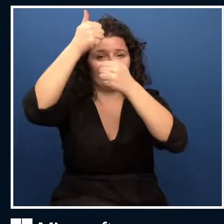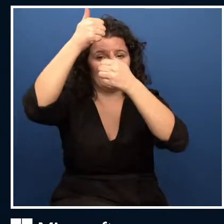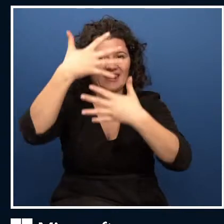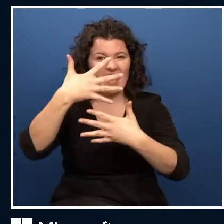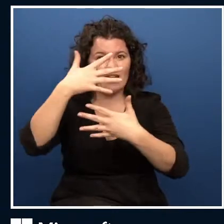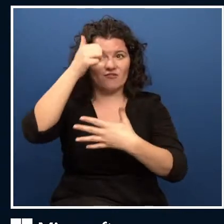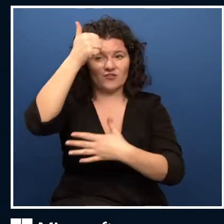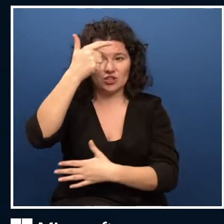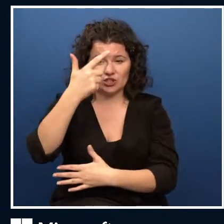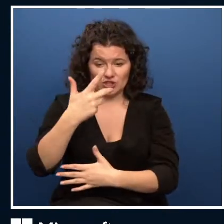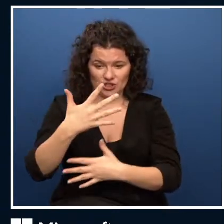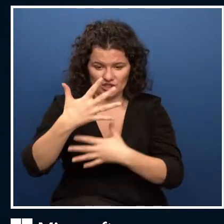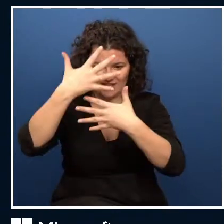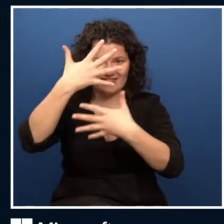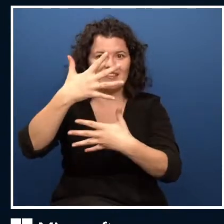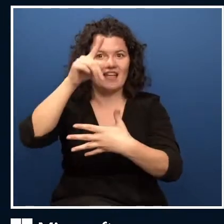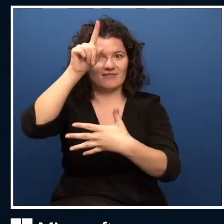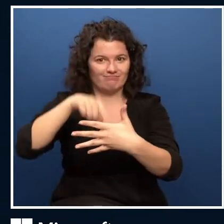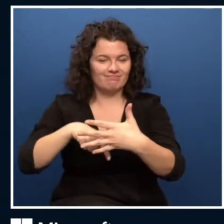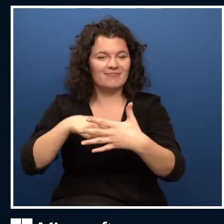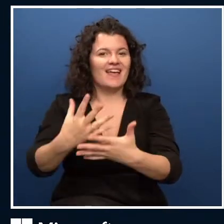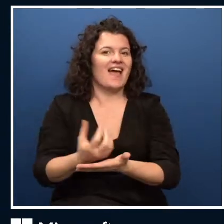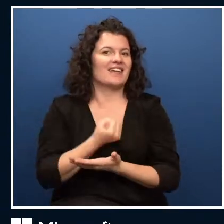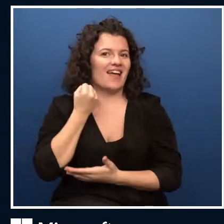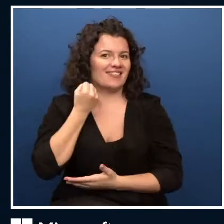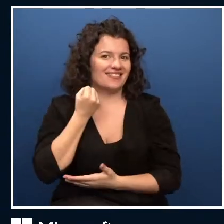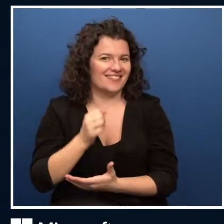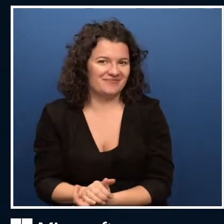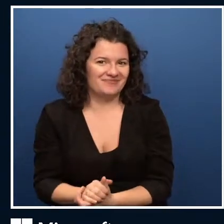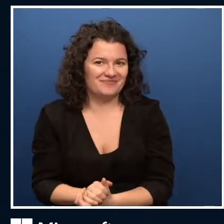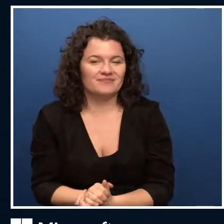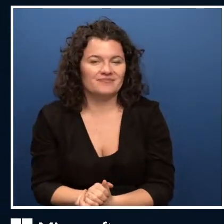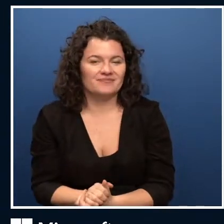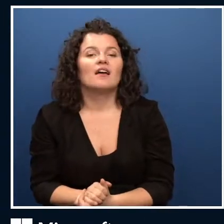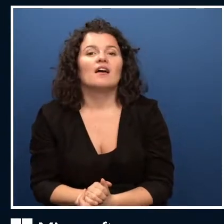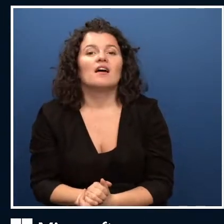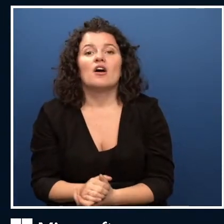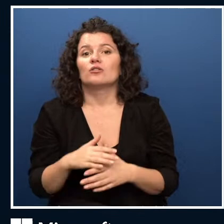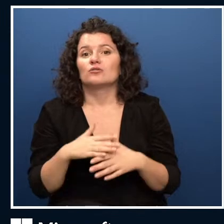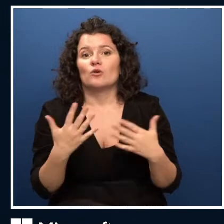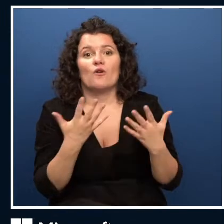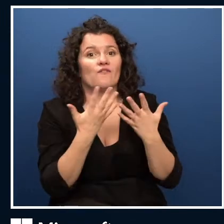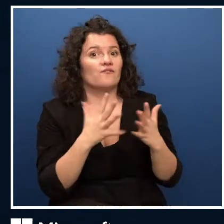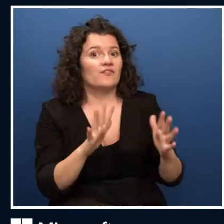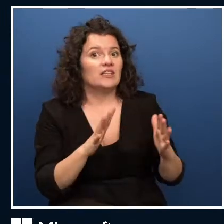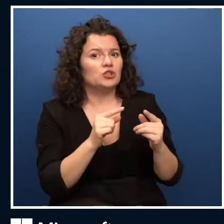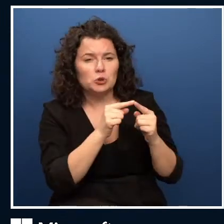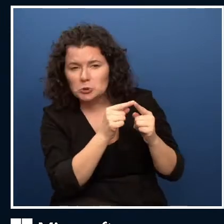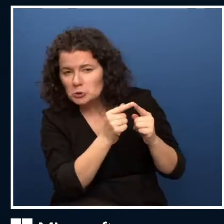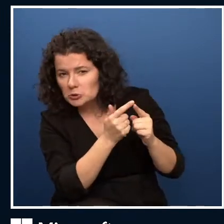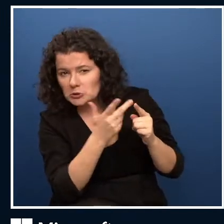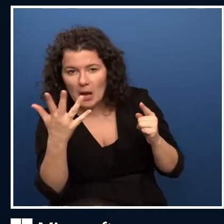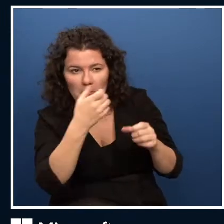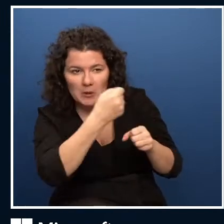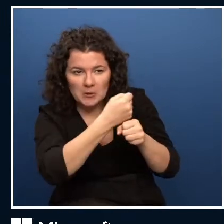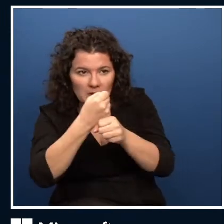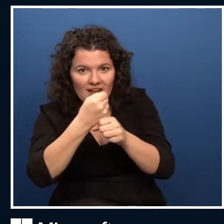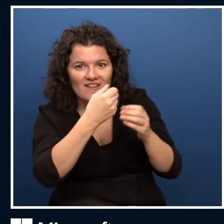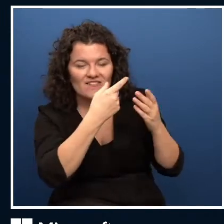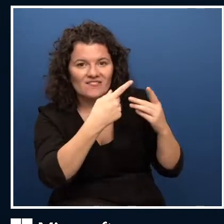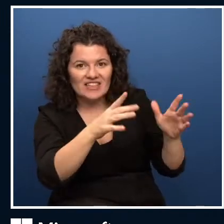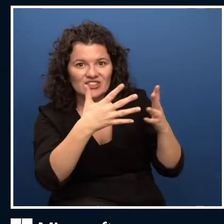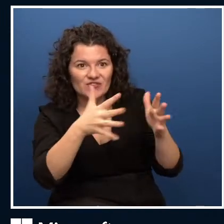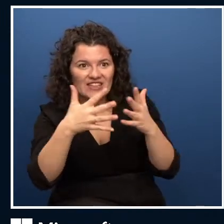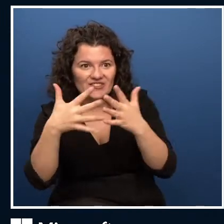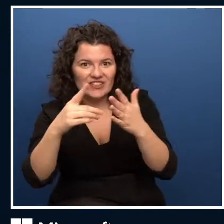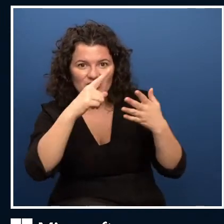up, which is great, and 3 have completed some of the modules. So do get in there, start looking at what's